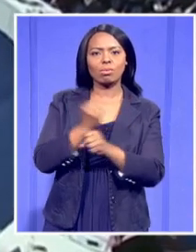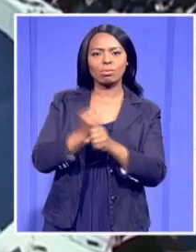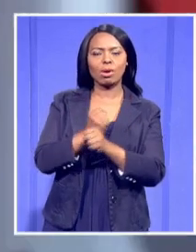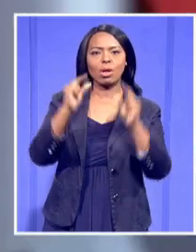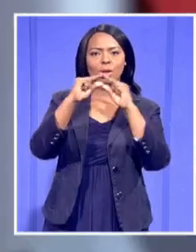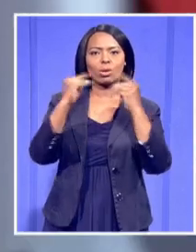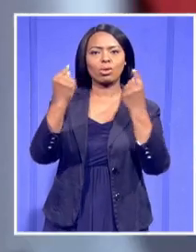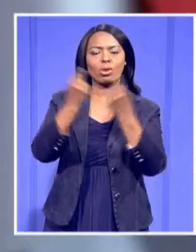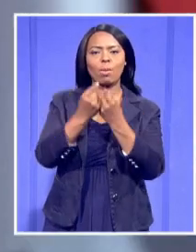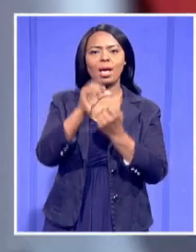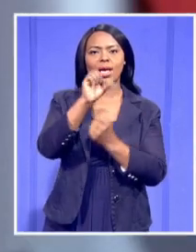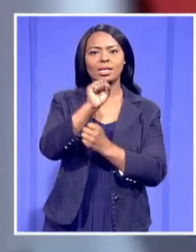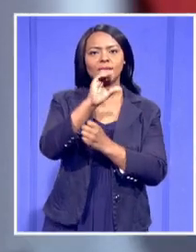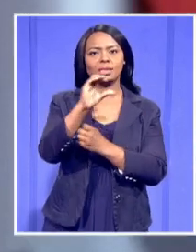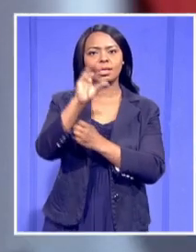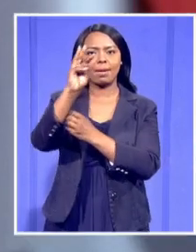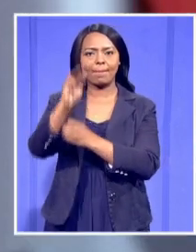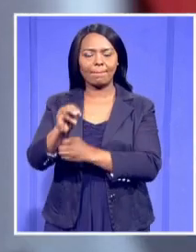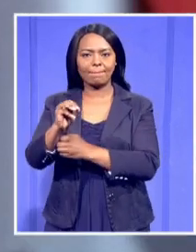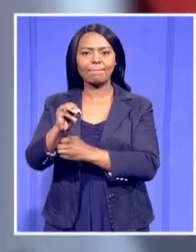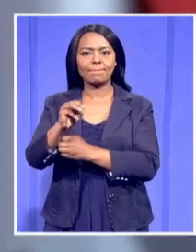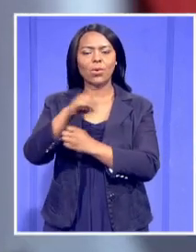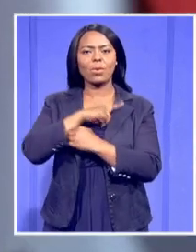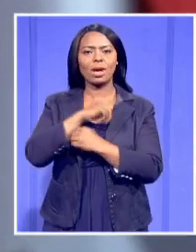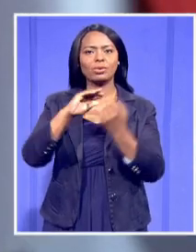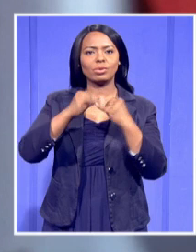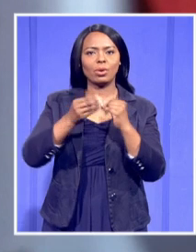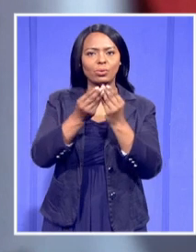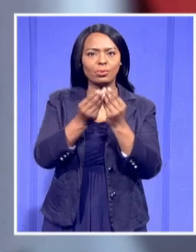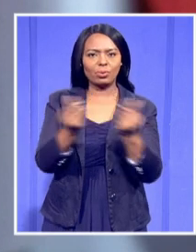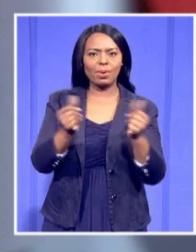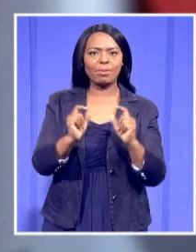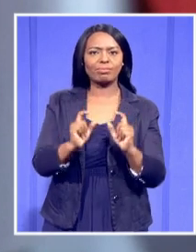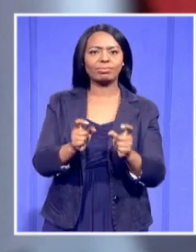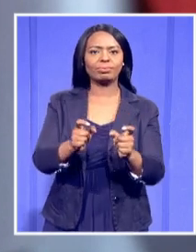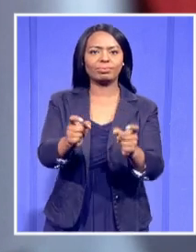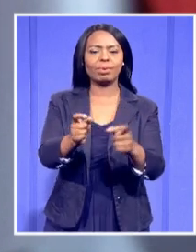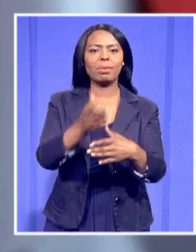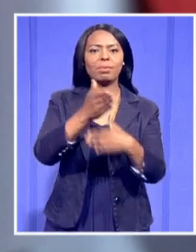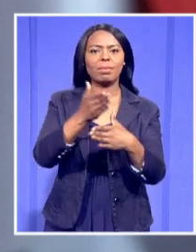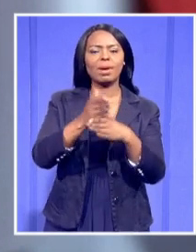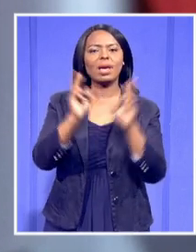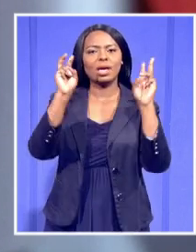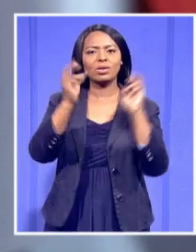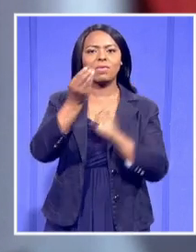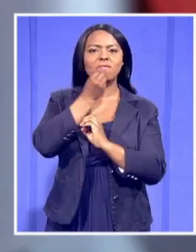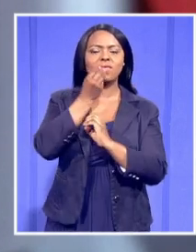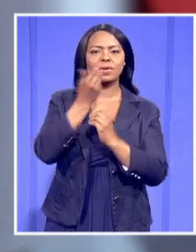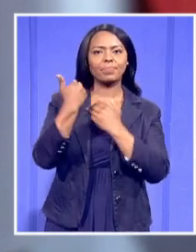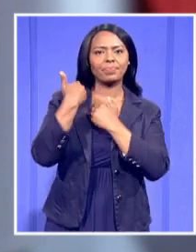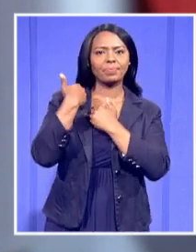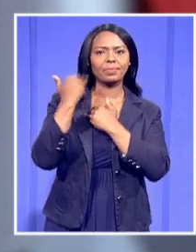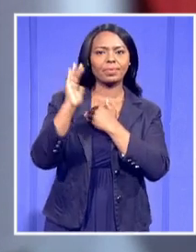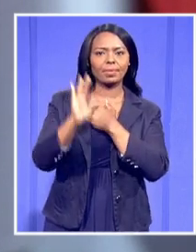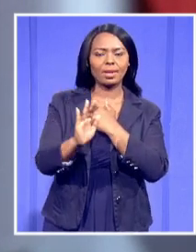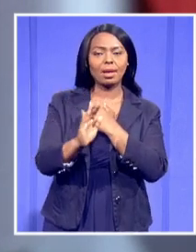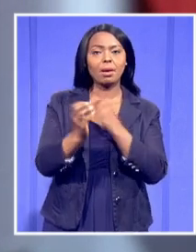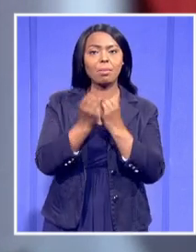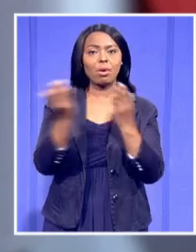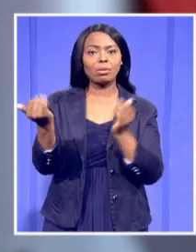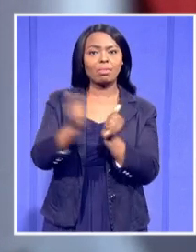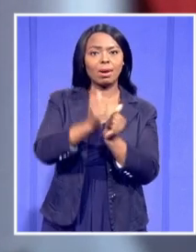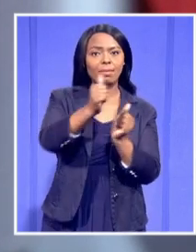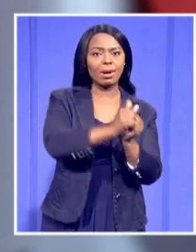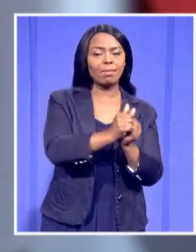supply chains in order to resolve urgent tasks in food security. Like many of our partners in